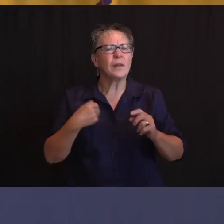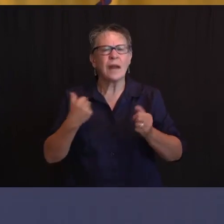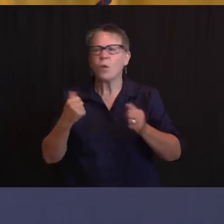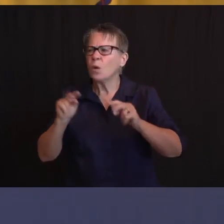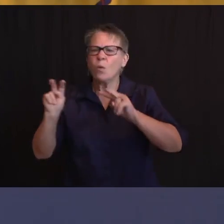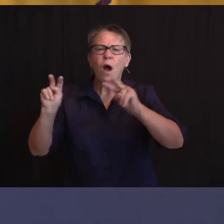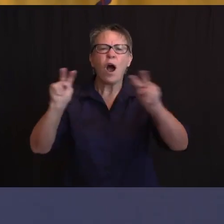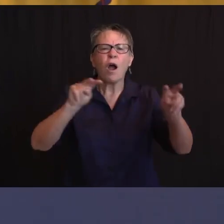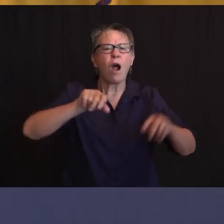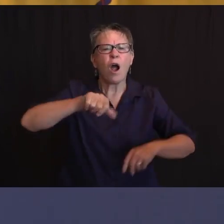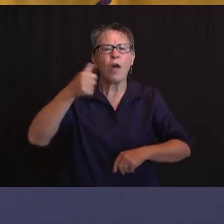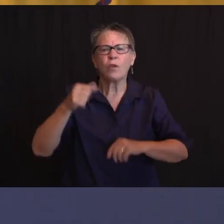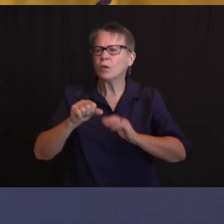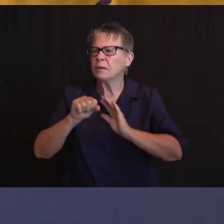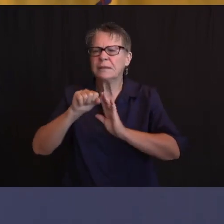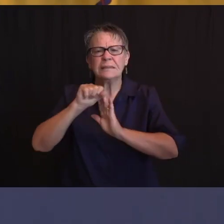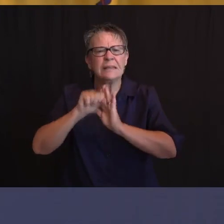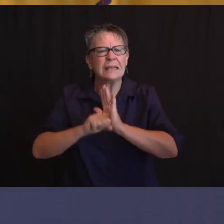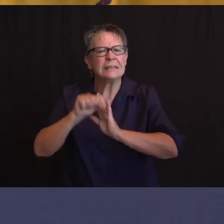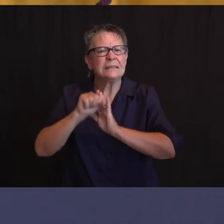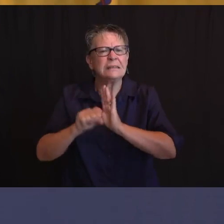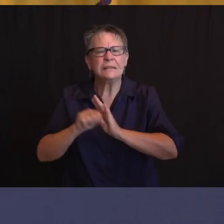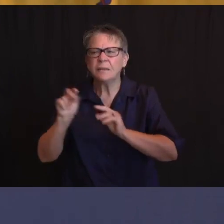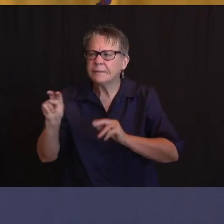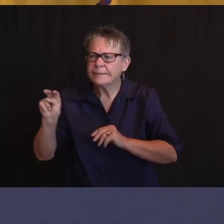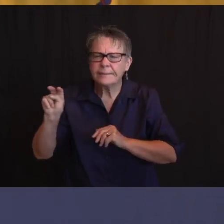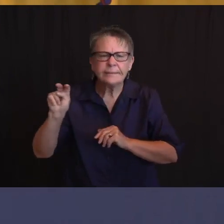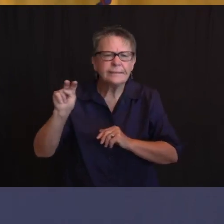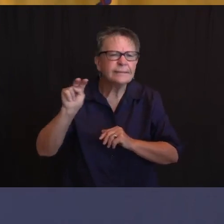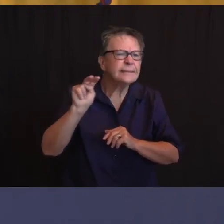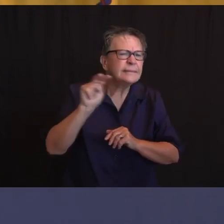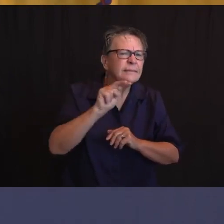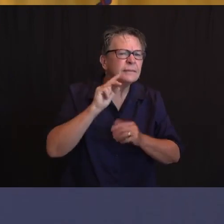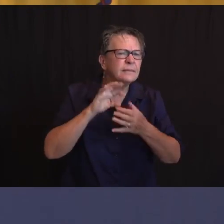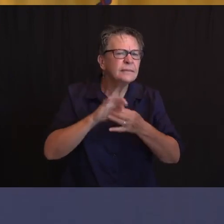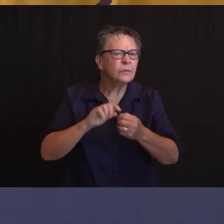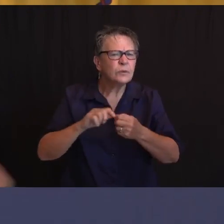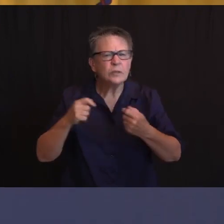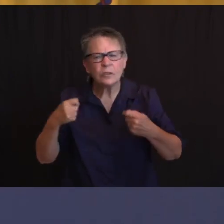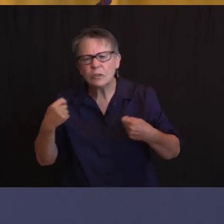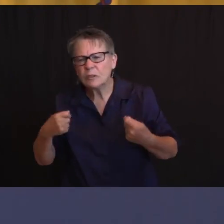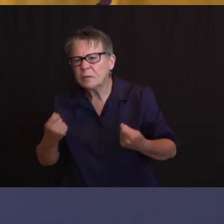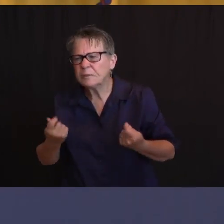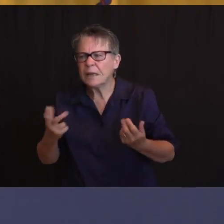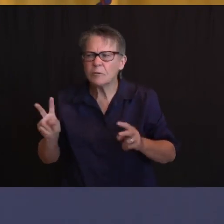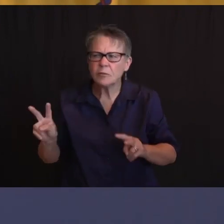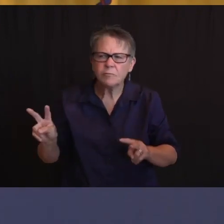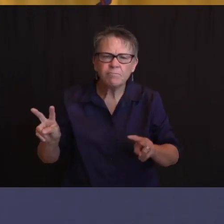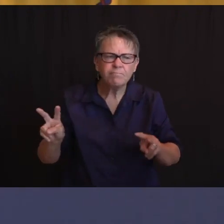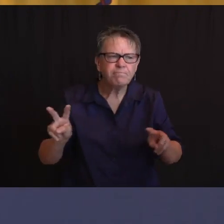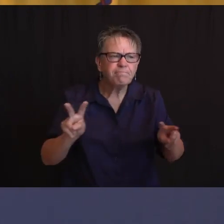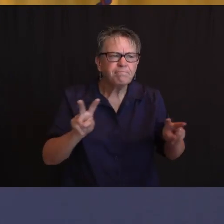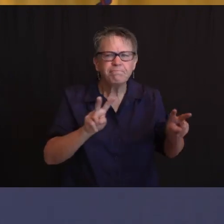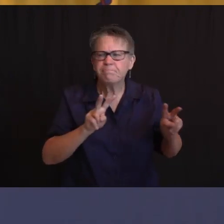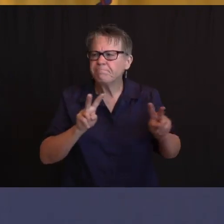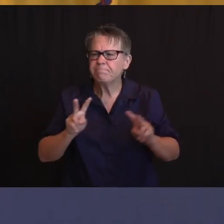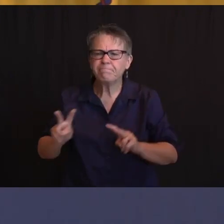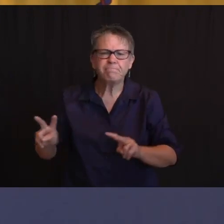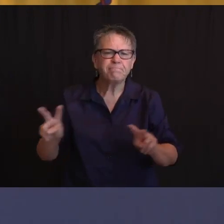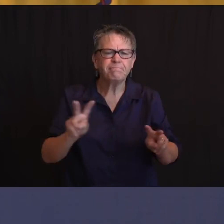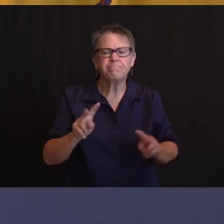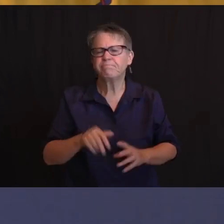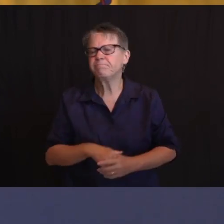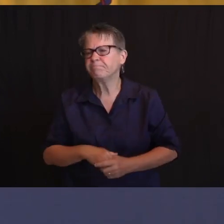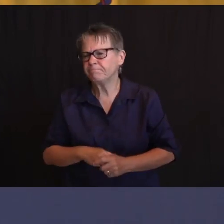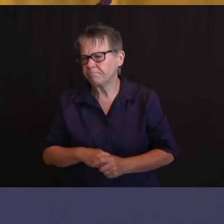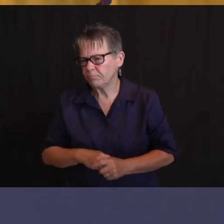further afield, and of all of those, they're all important. But New York, for lots of reasons, New York